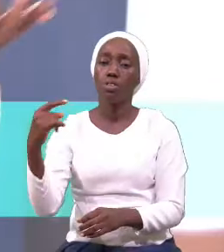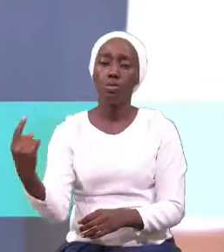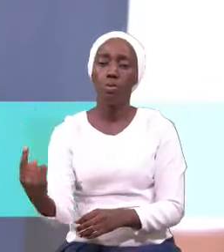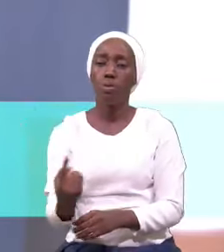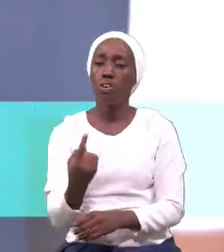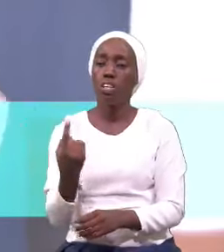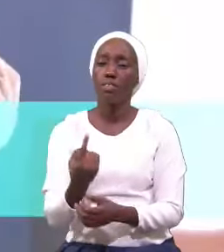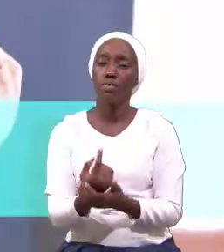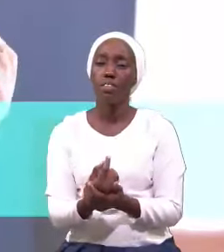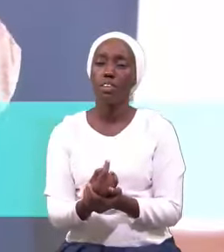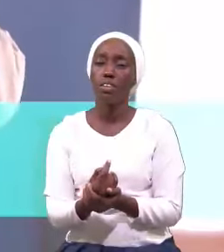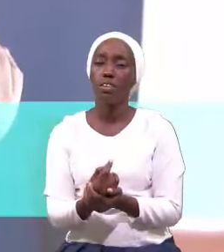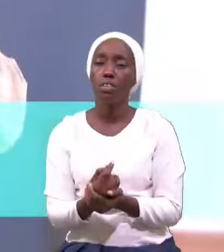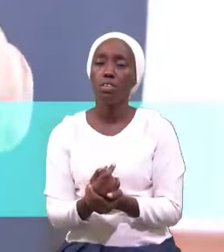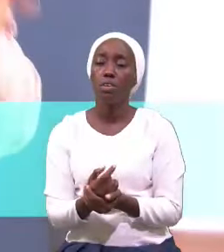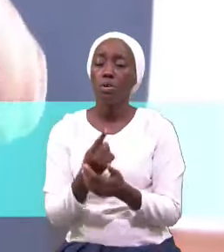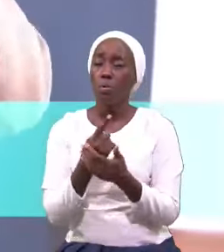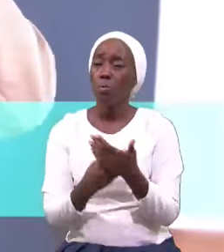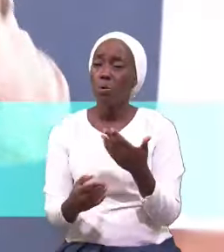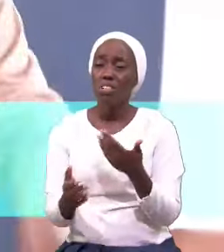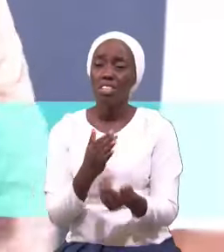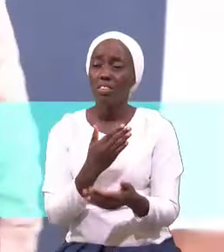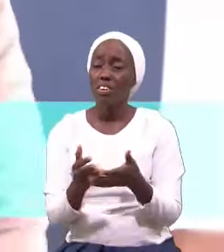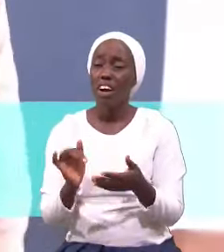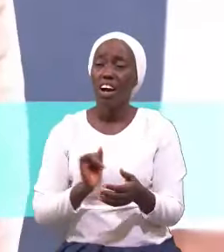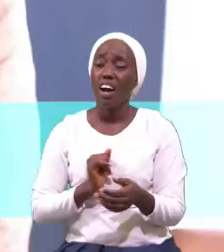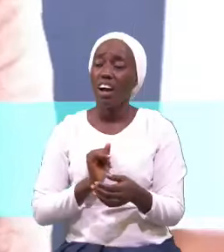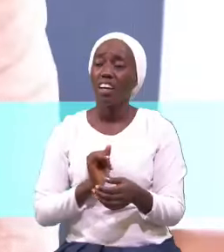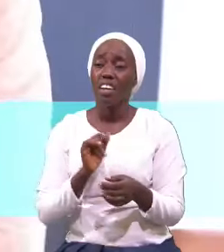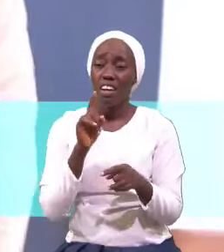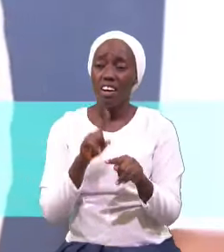Whatever I cannot keep by the Spirit is not worth keeping.